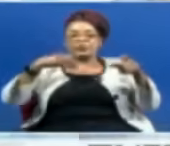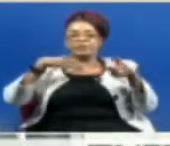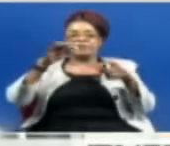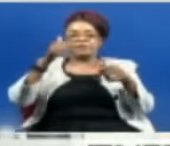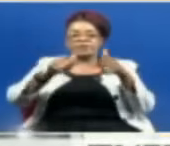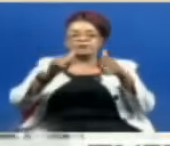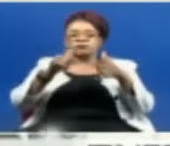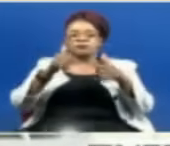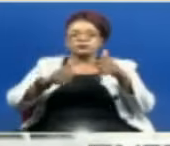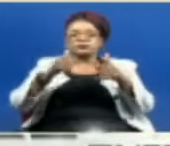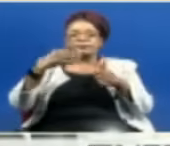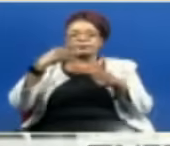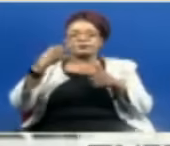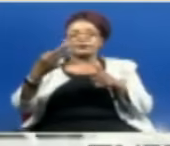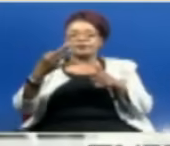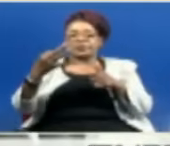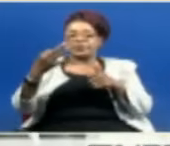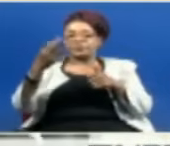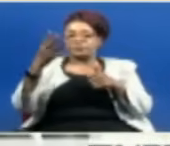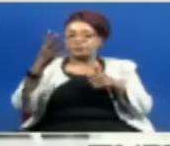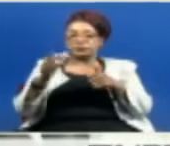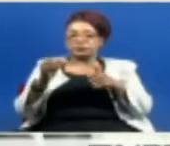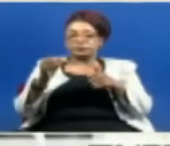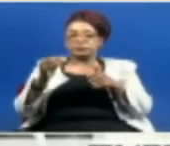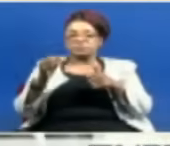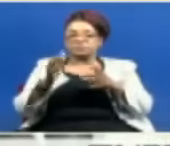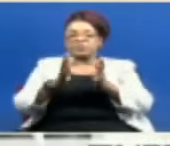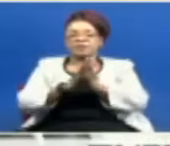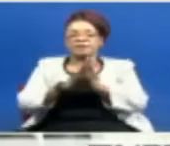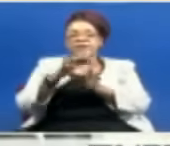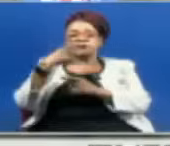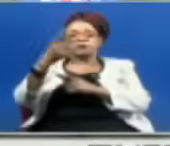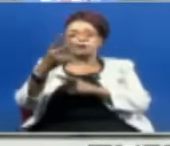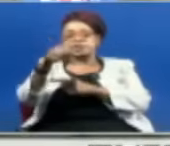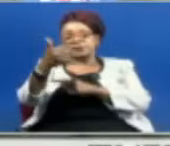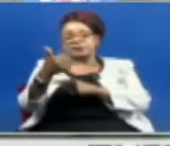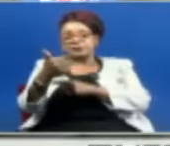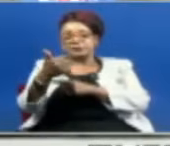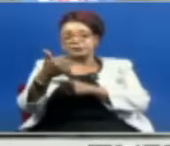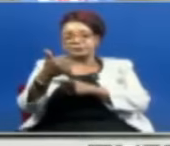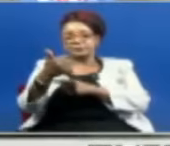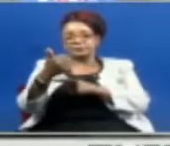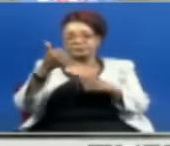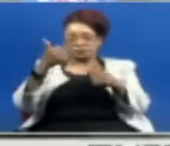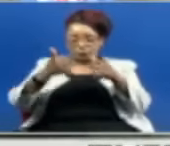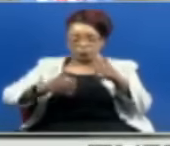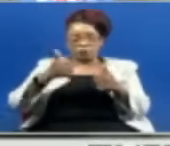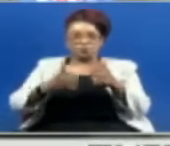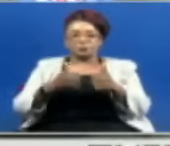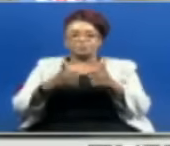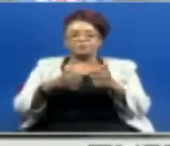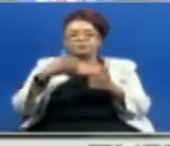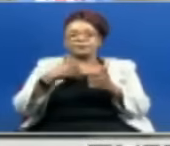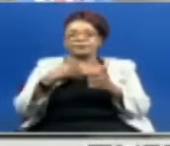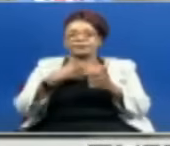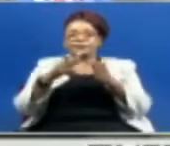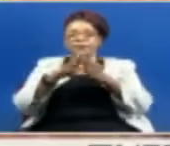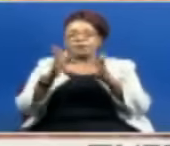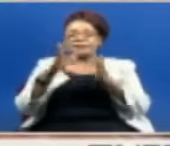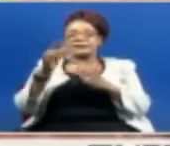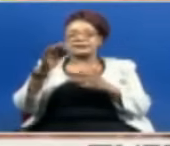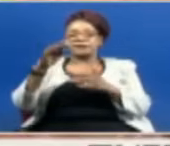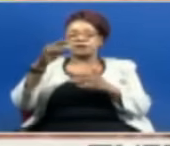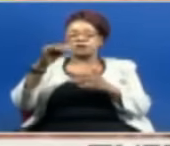is the 340 watts, and we have the 200 watts there, which are an open circuit